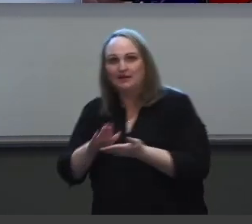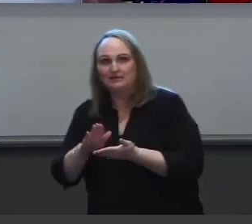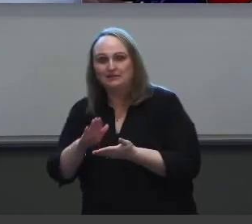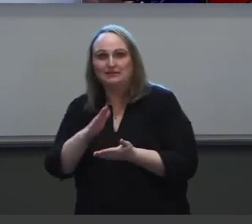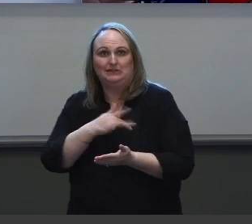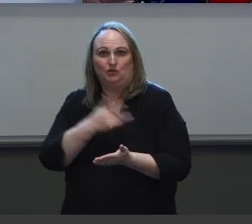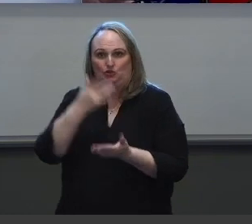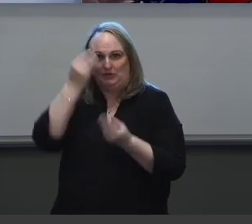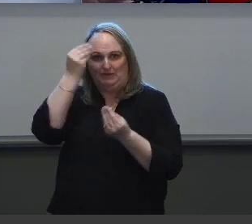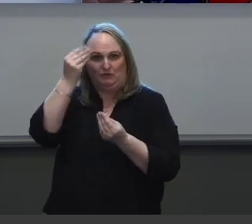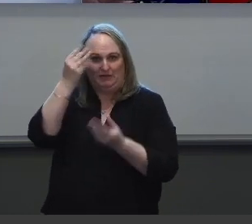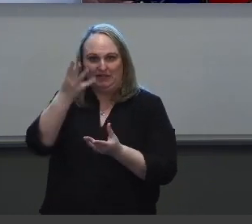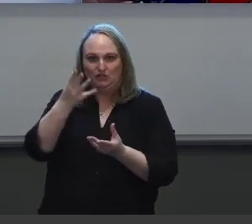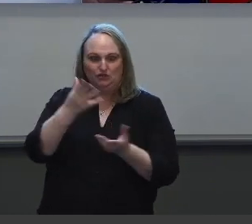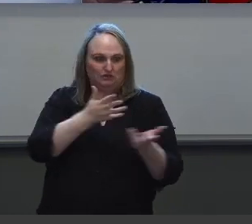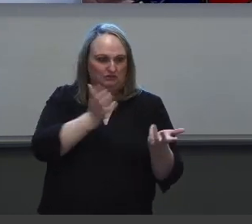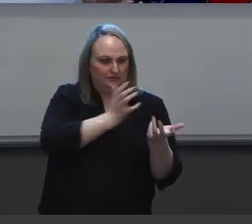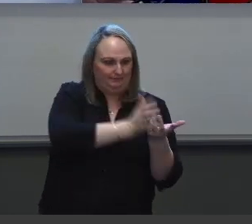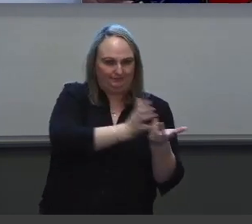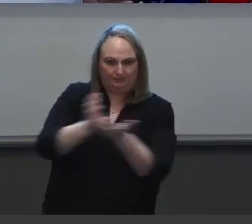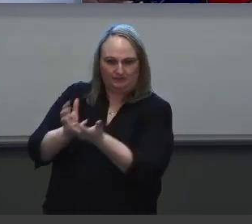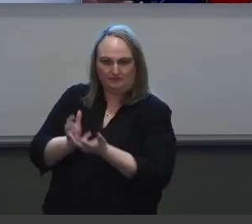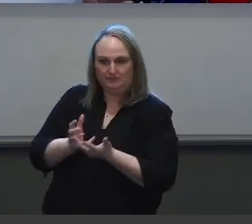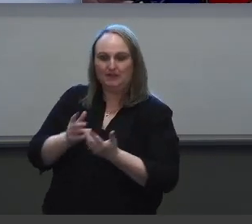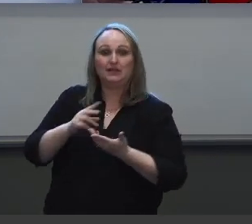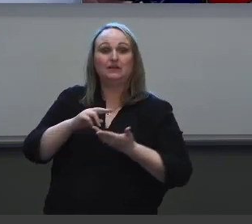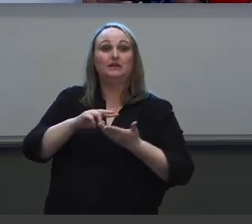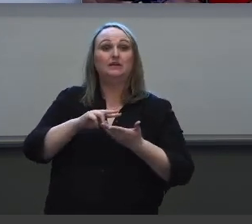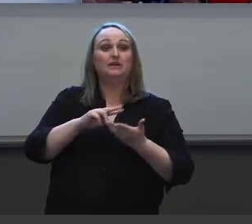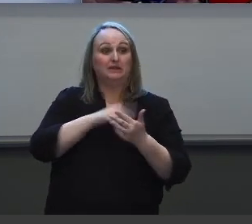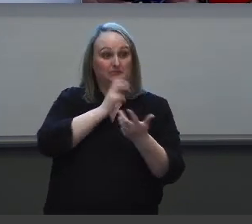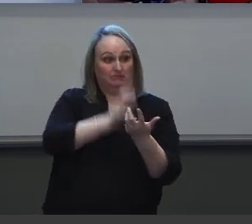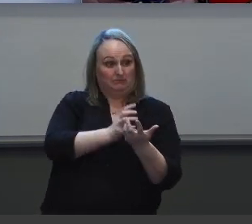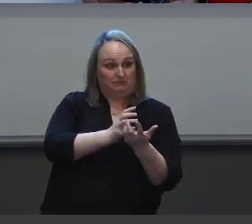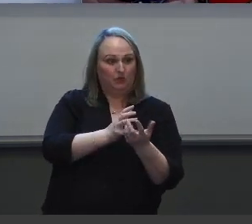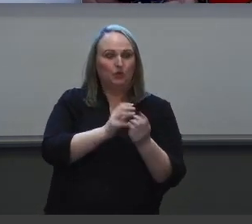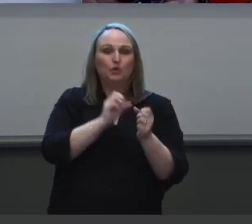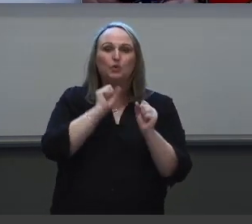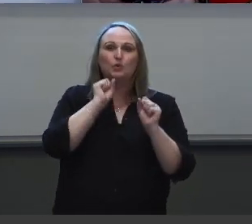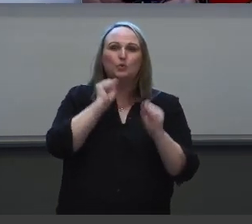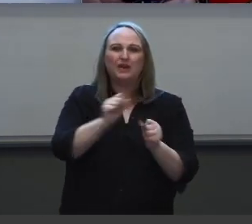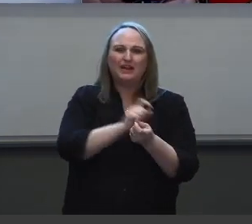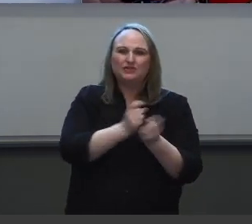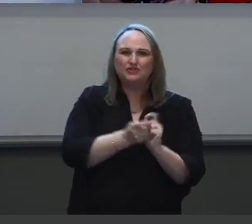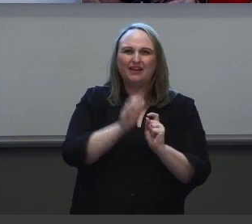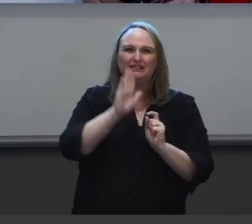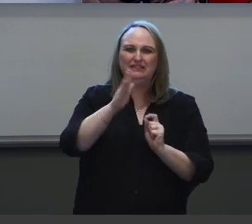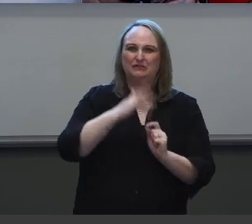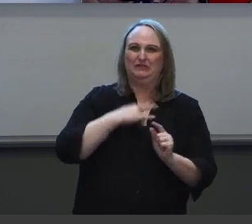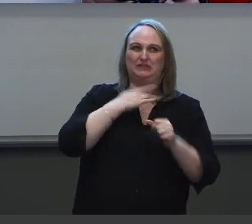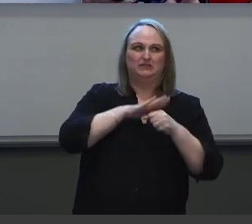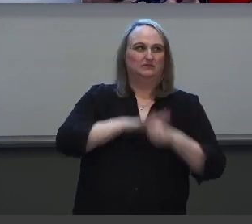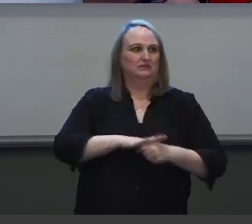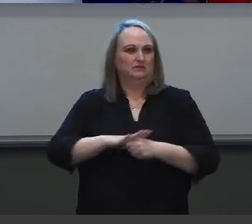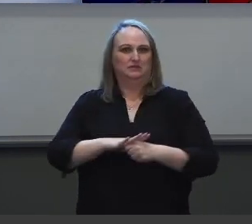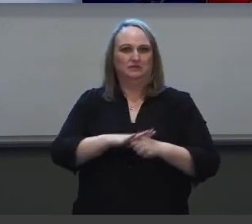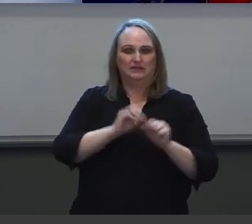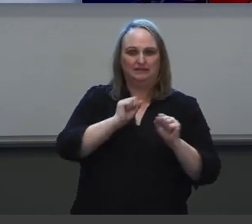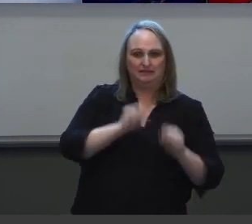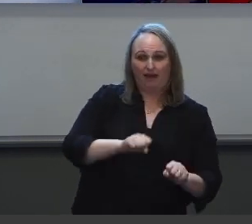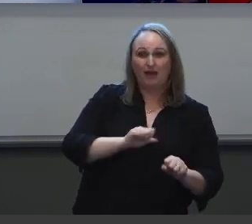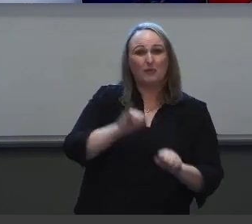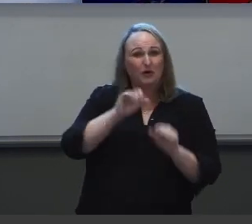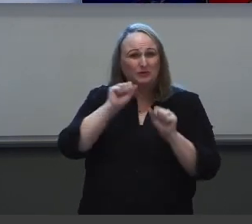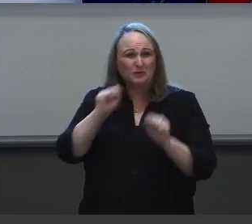only improve those feelings of distress that the individuals might be experiencing, but we can also potentially improve